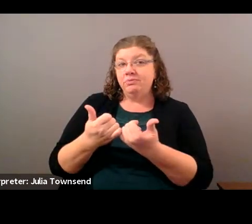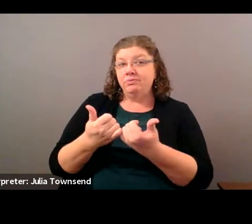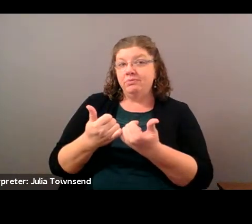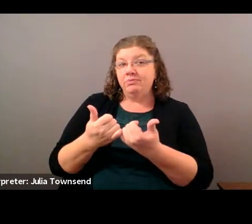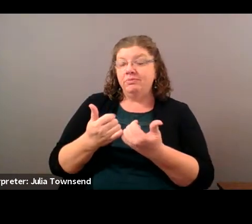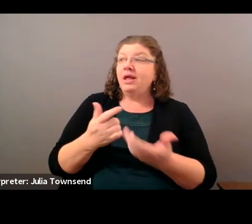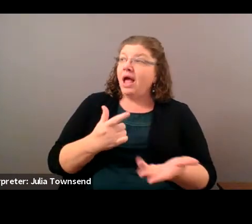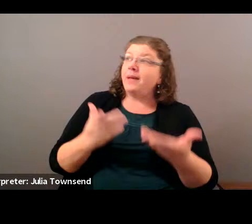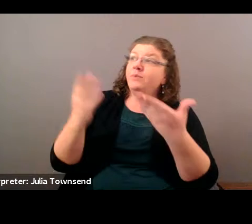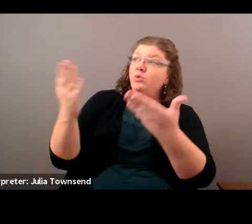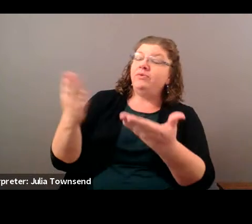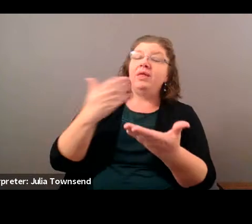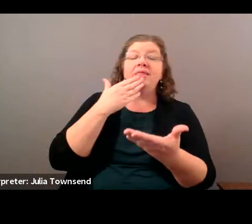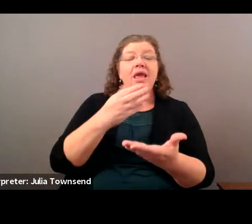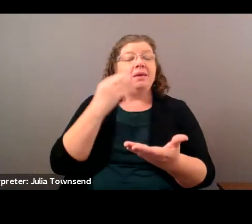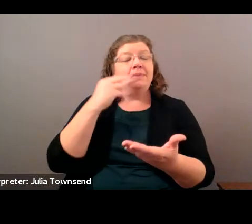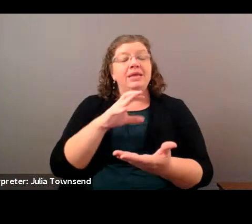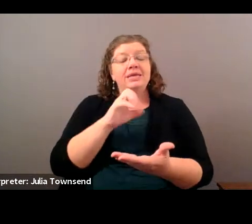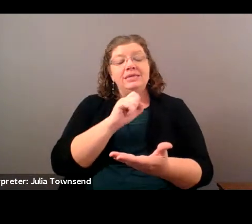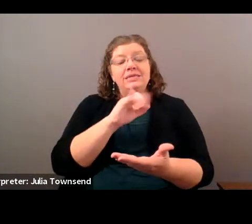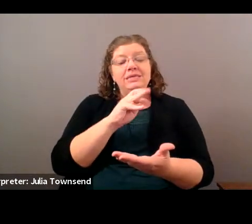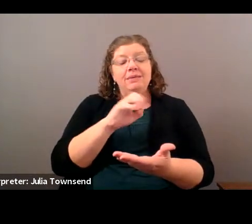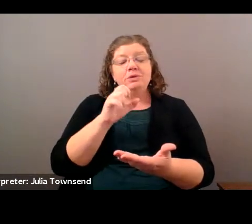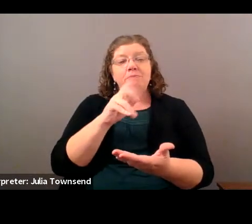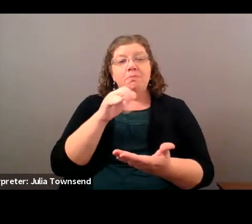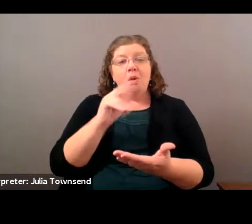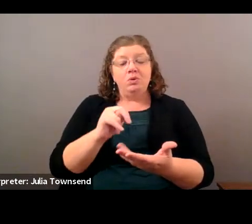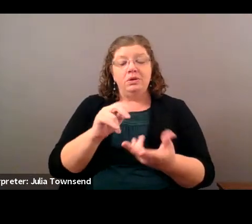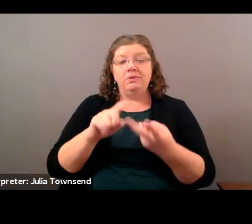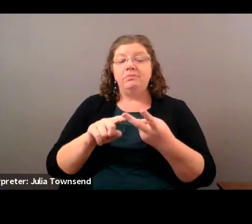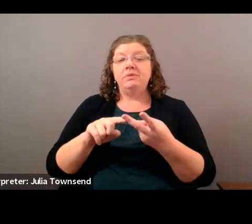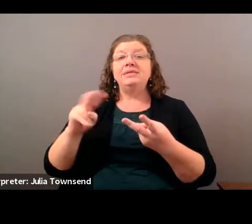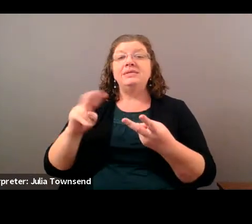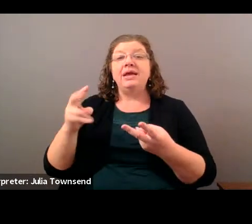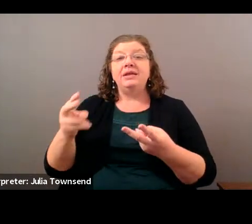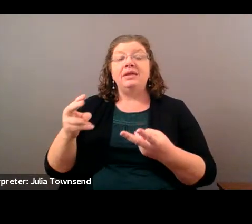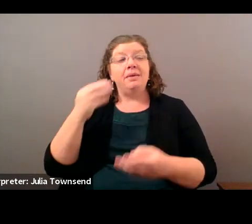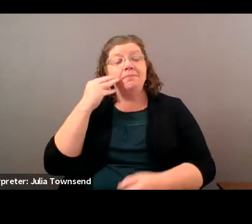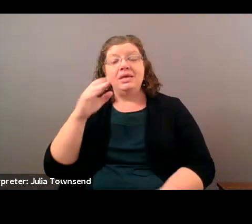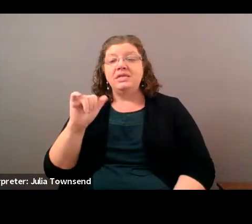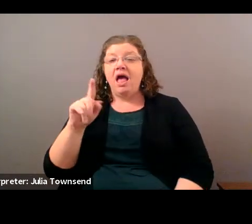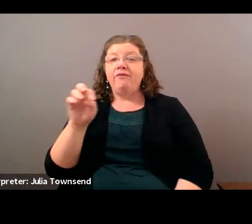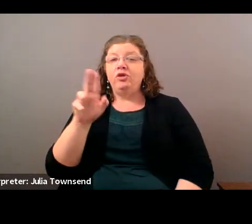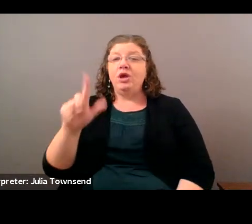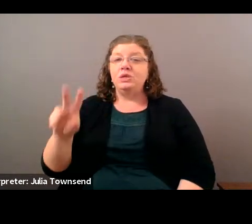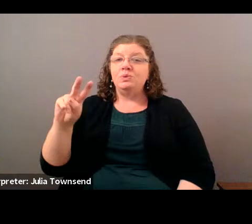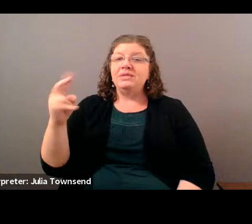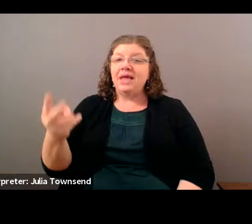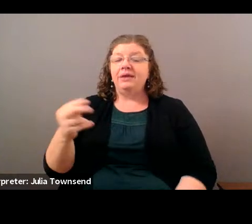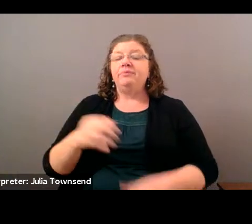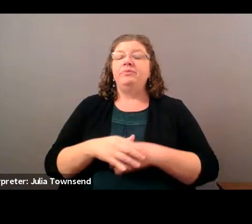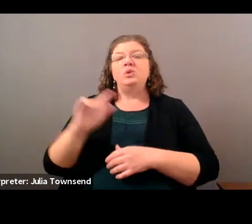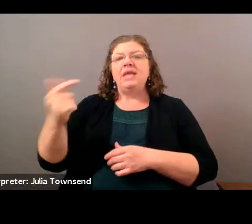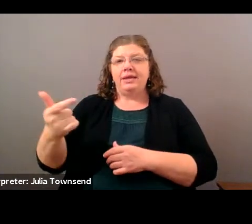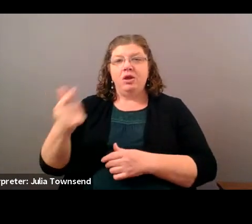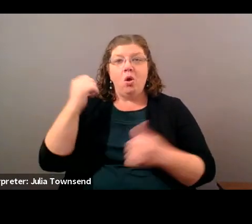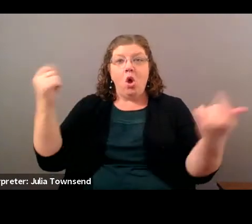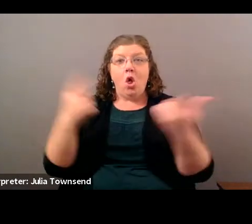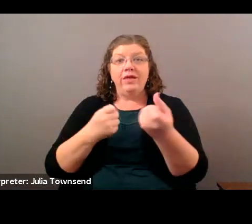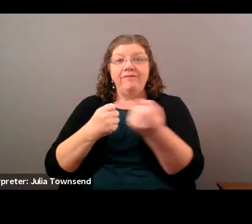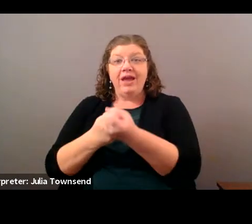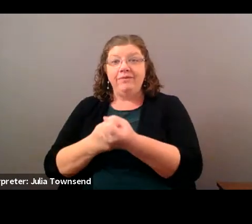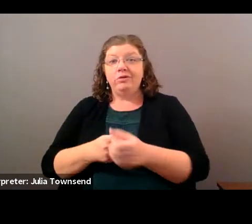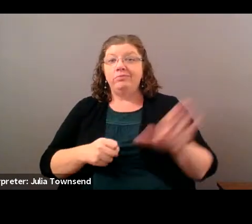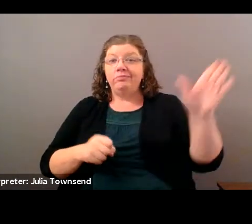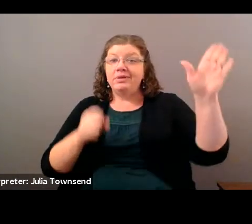moved. Thank you, Ms. Sims-Moten. Ms. Alvarez, would you like a second? Yes, I'll second that. Great. All in favor, please signify by raising your hand